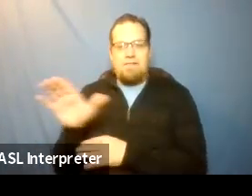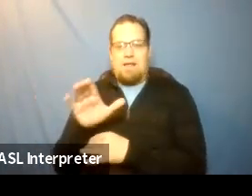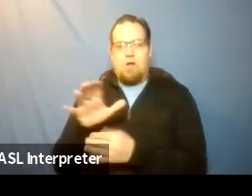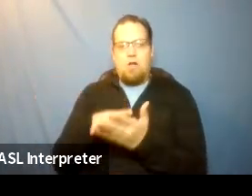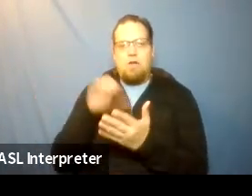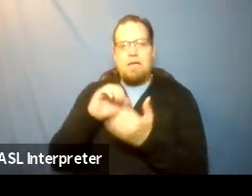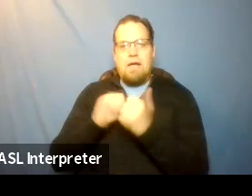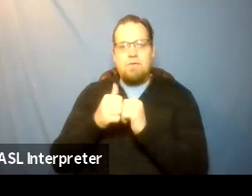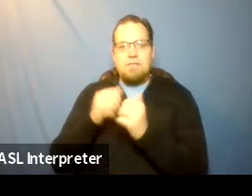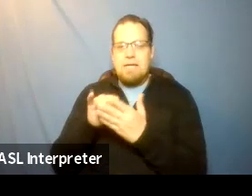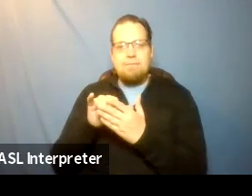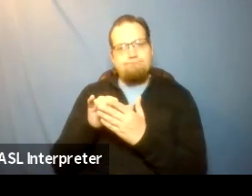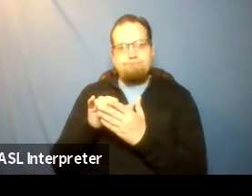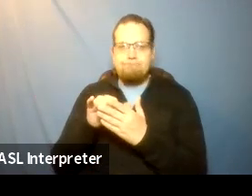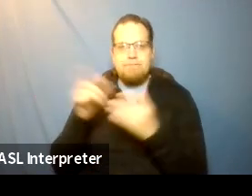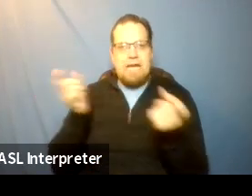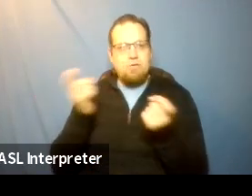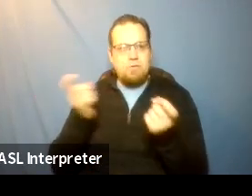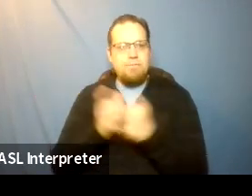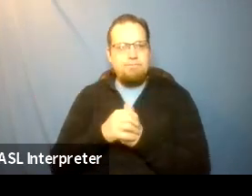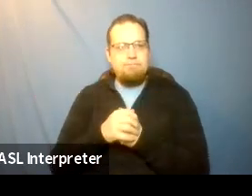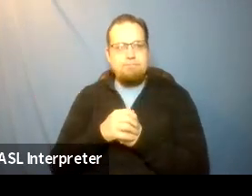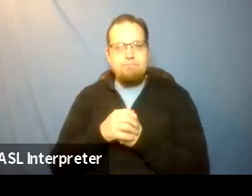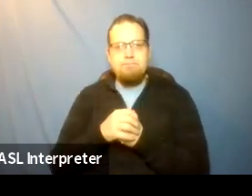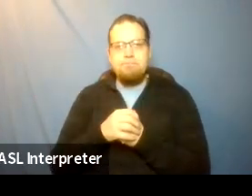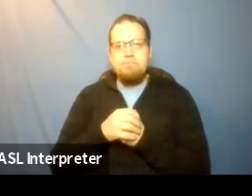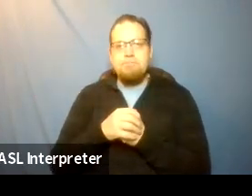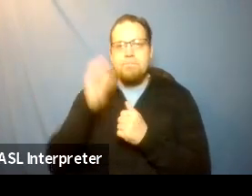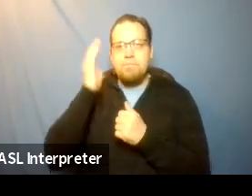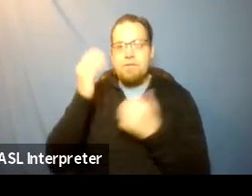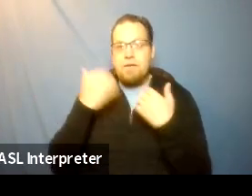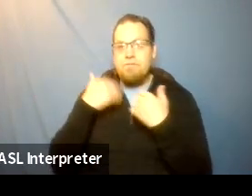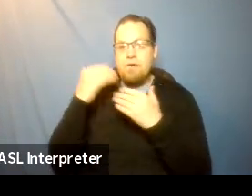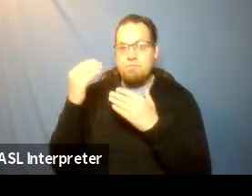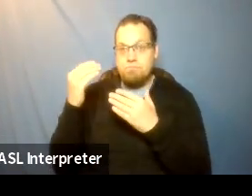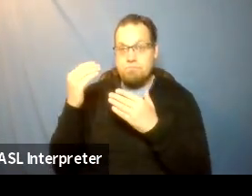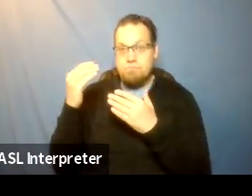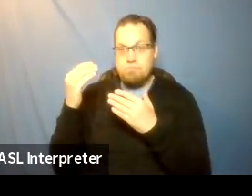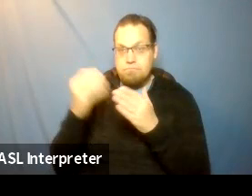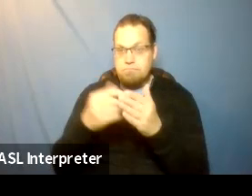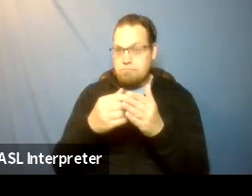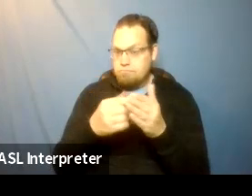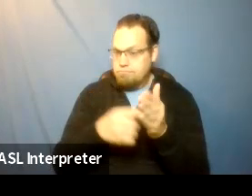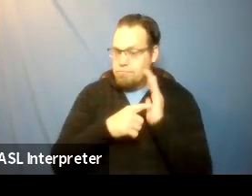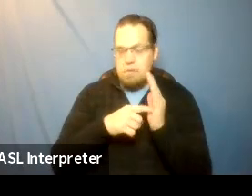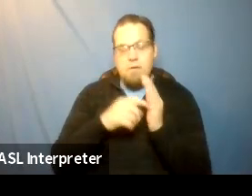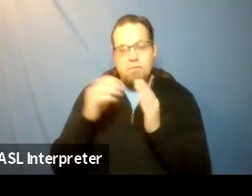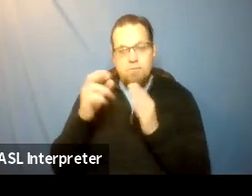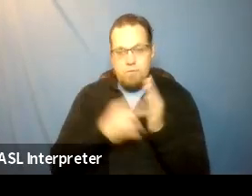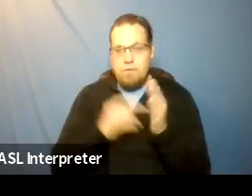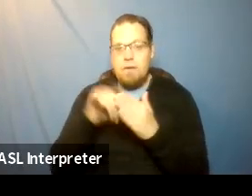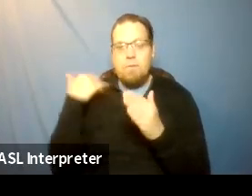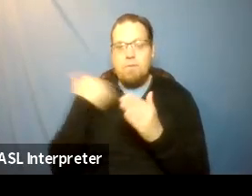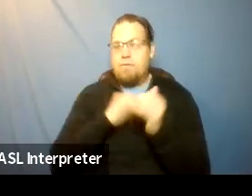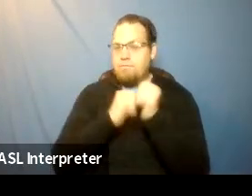that handled? Well, there'll be a specific protocol that we all follow, whether it's middle school or high school,